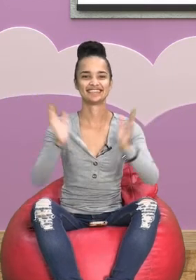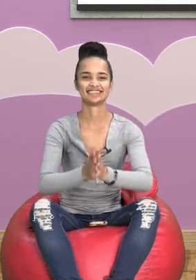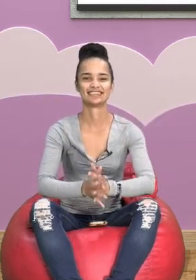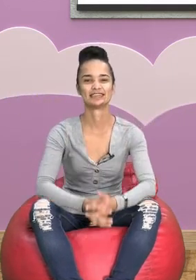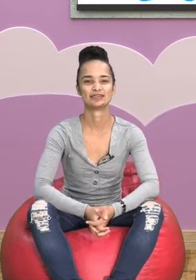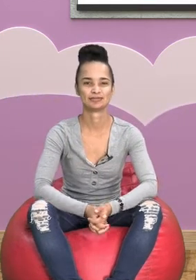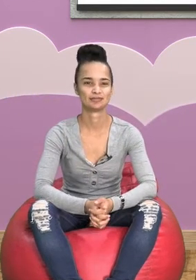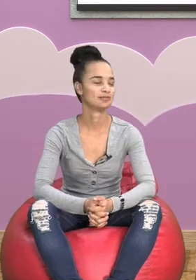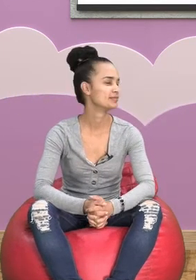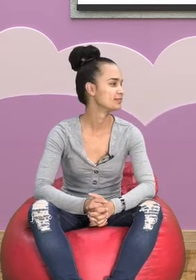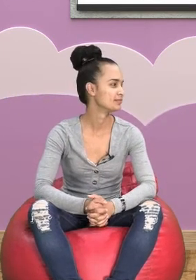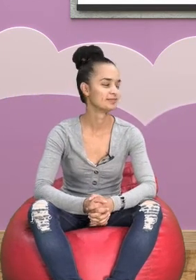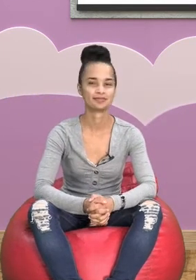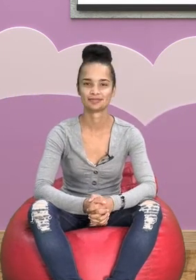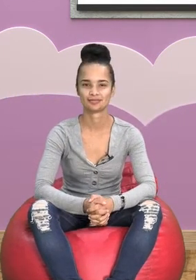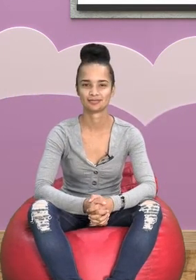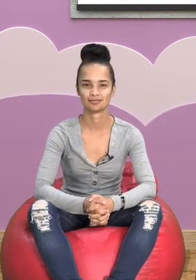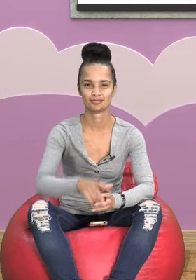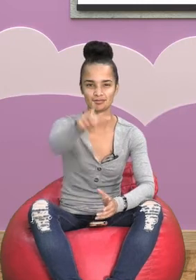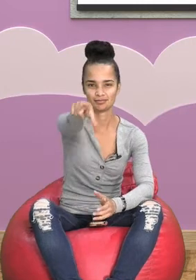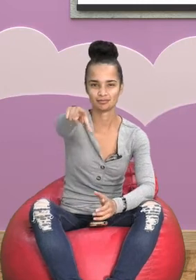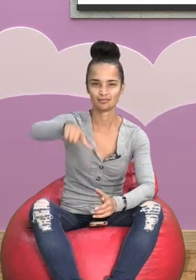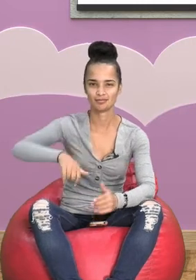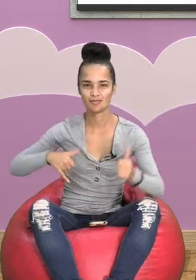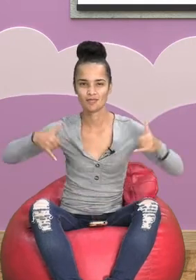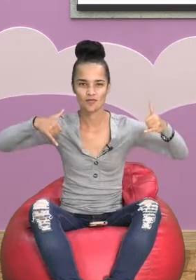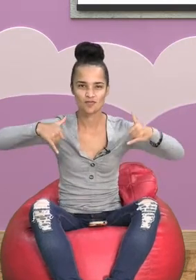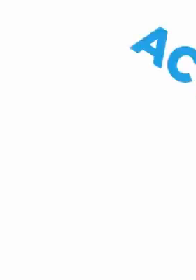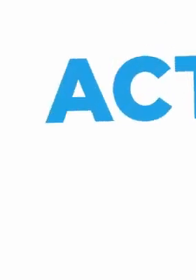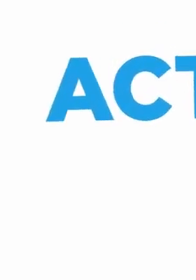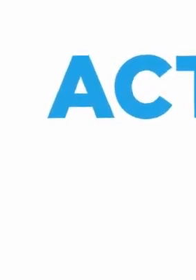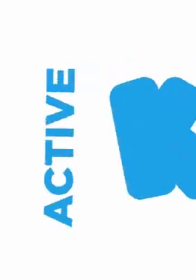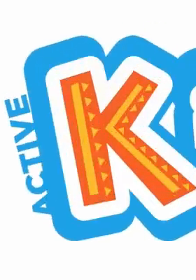Welcome back to My Zone Active Kids, where we actively invest in your future.